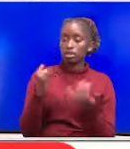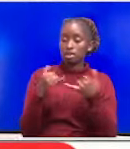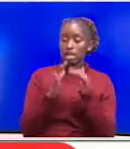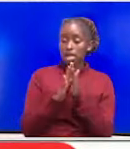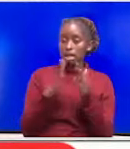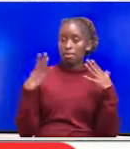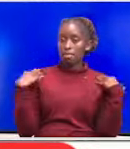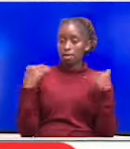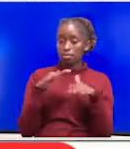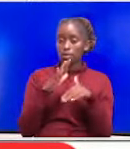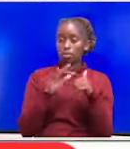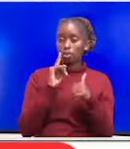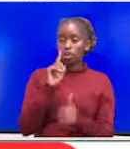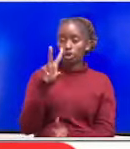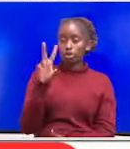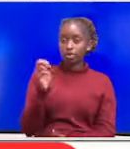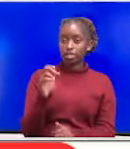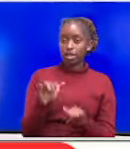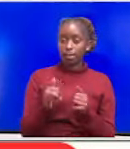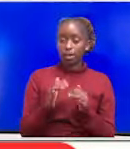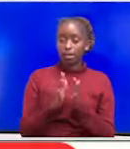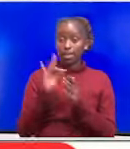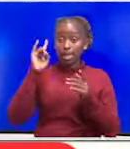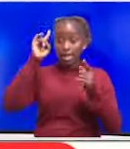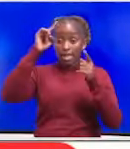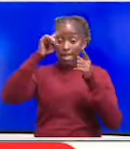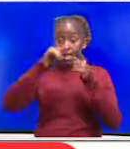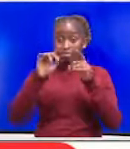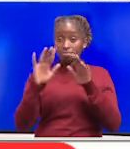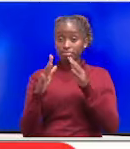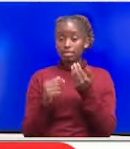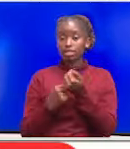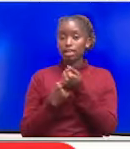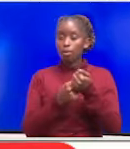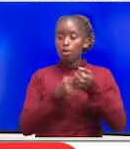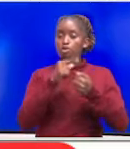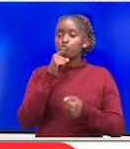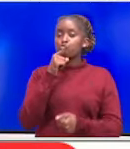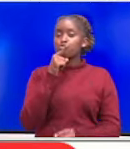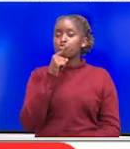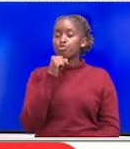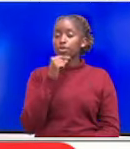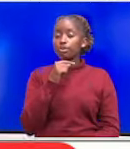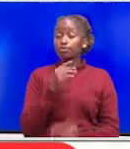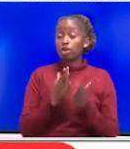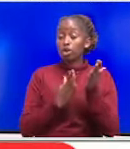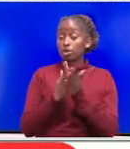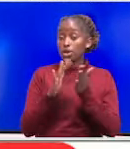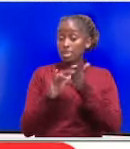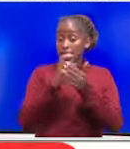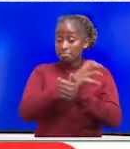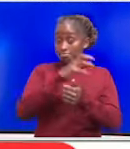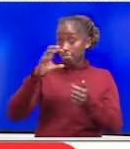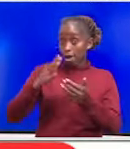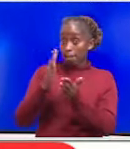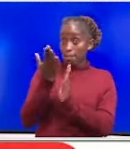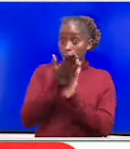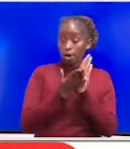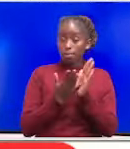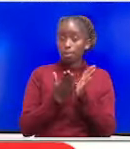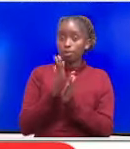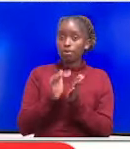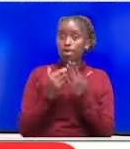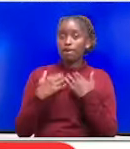than 120 players with an aim of supporting the boy child through the empowerment programs, through the TVET